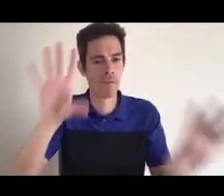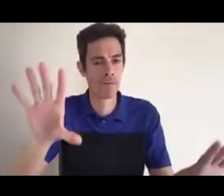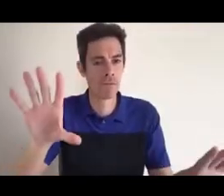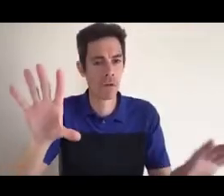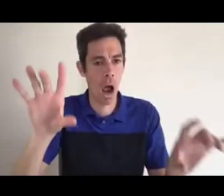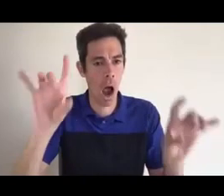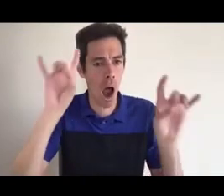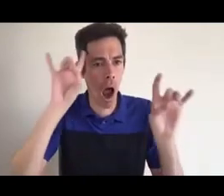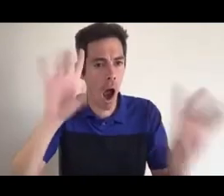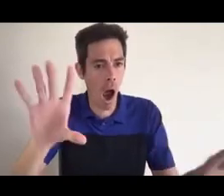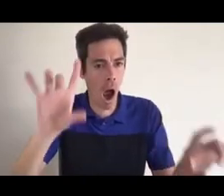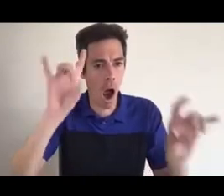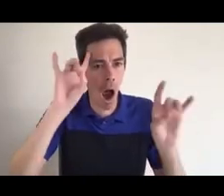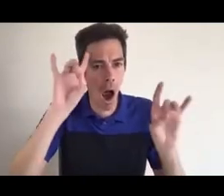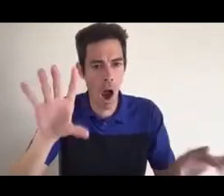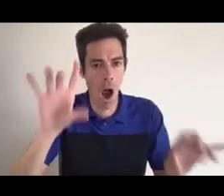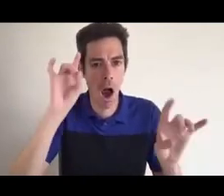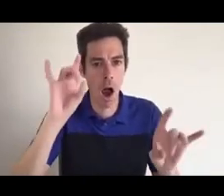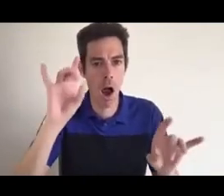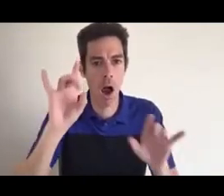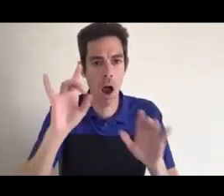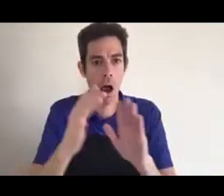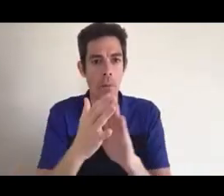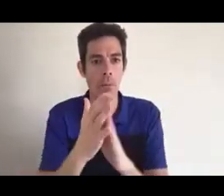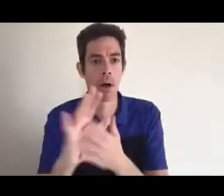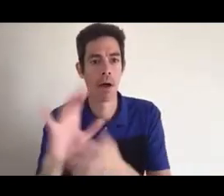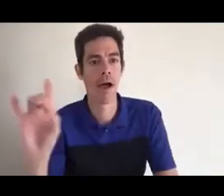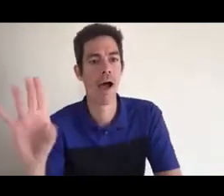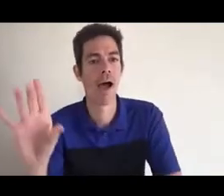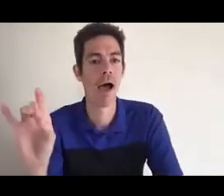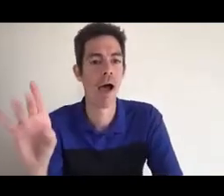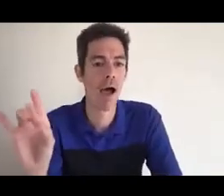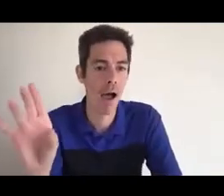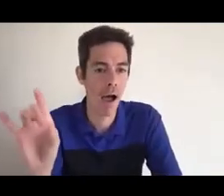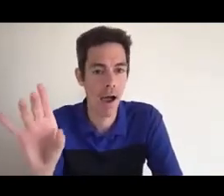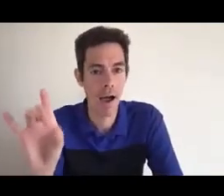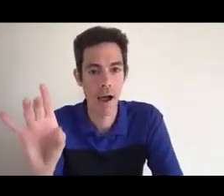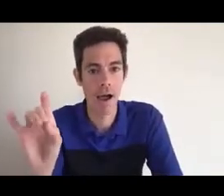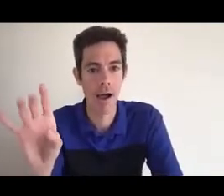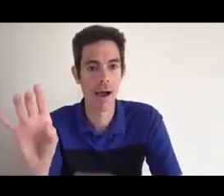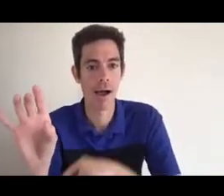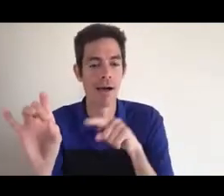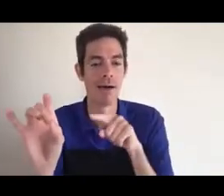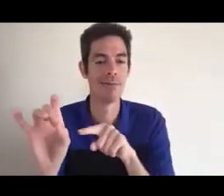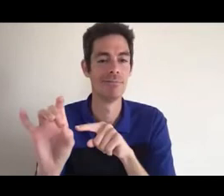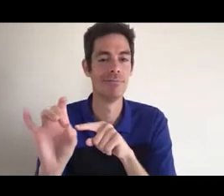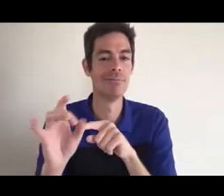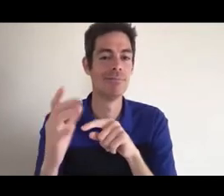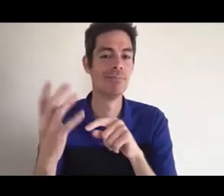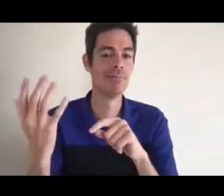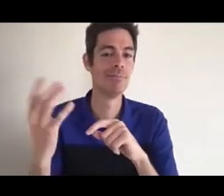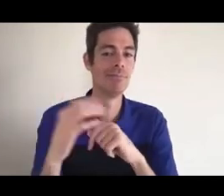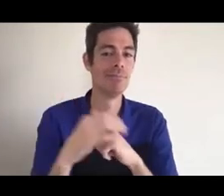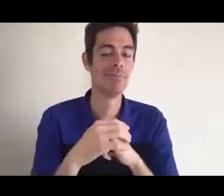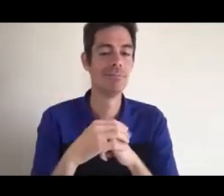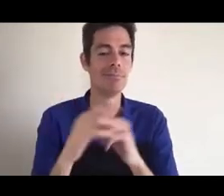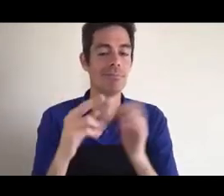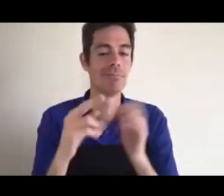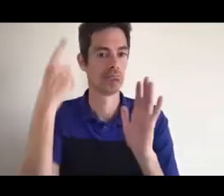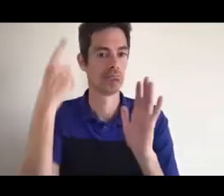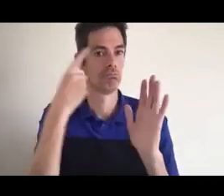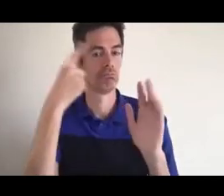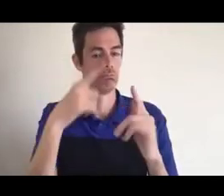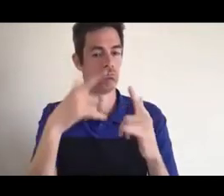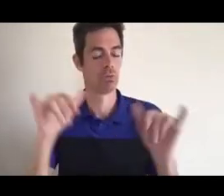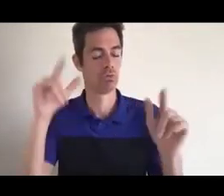So awful, the OMG sign was awful. Then it becomes just a